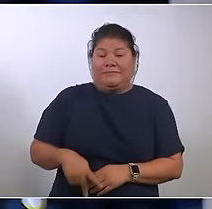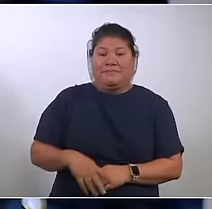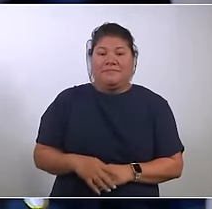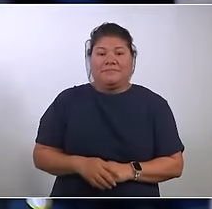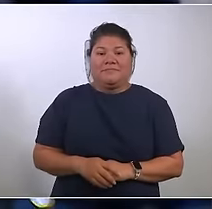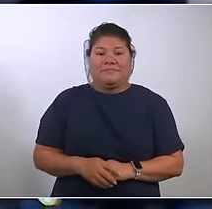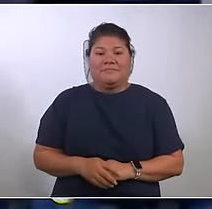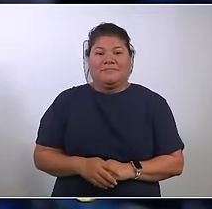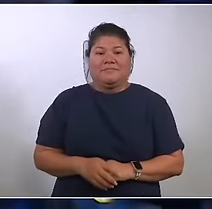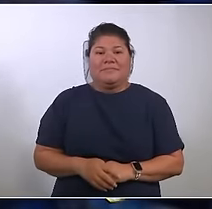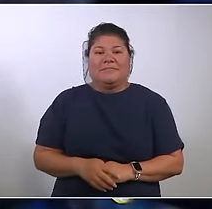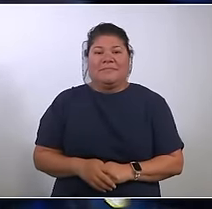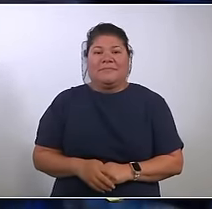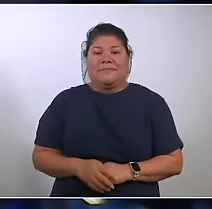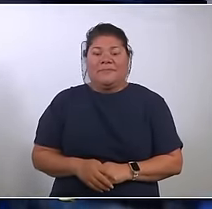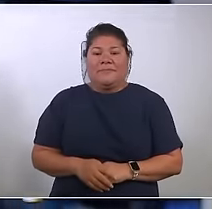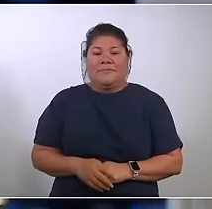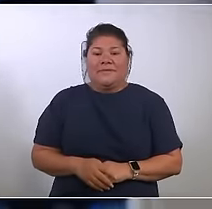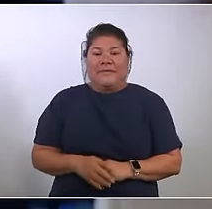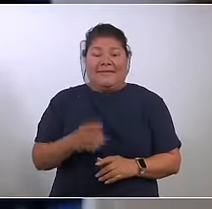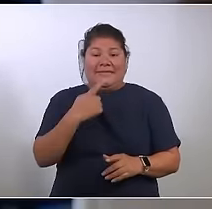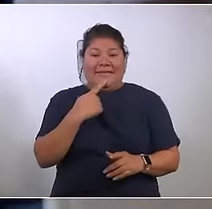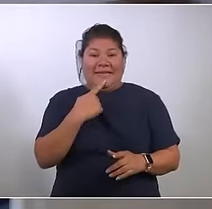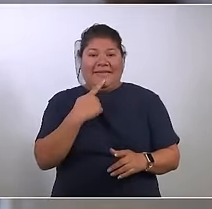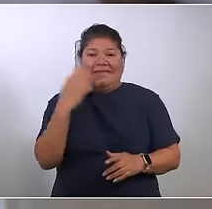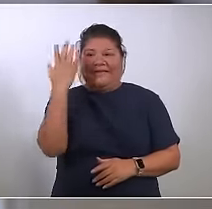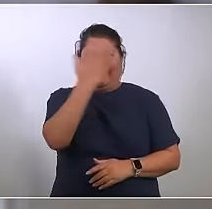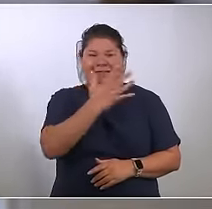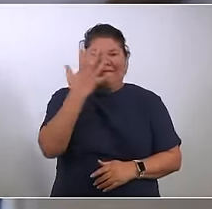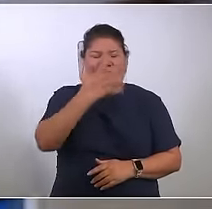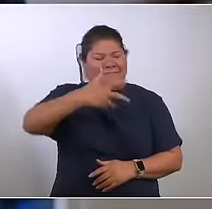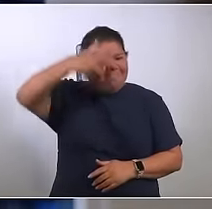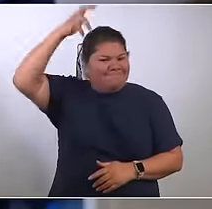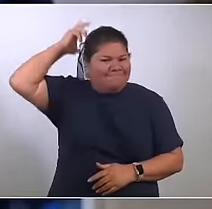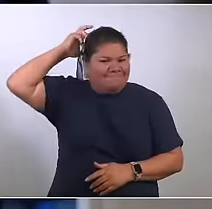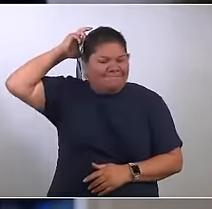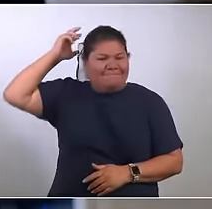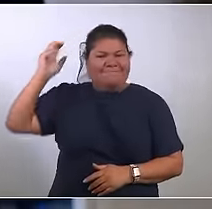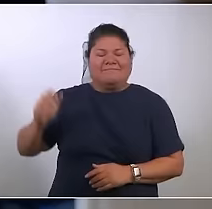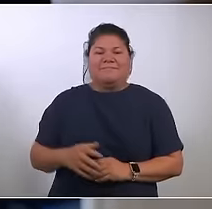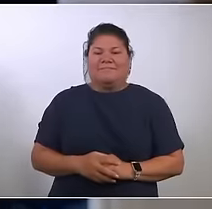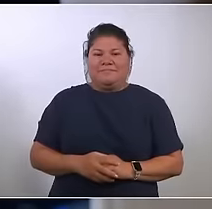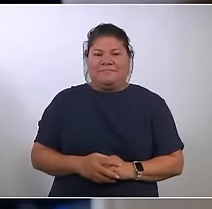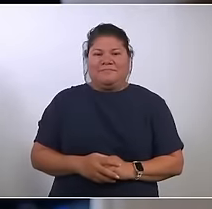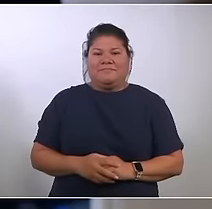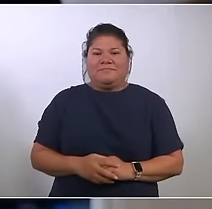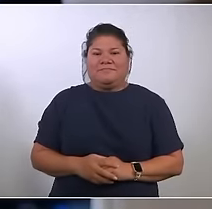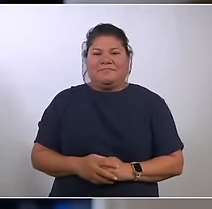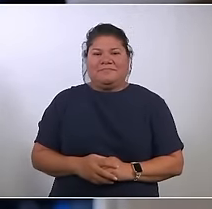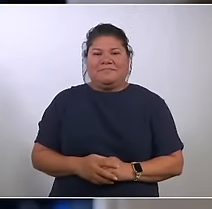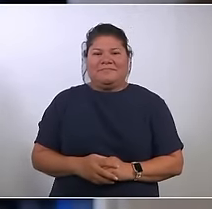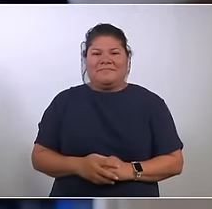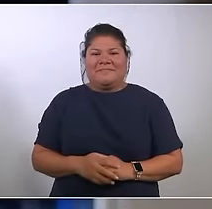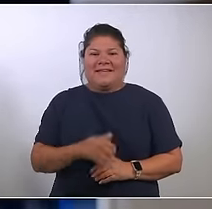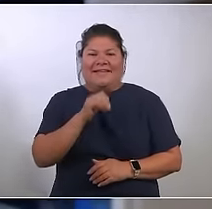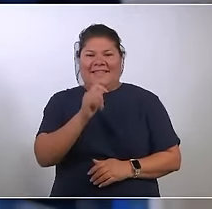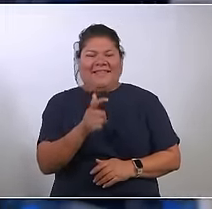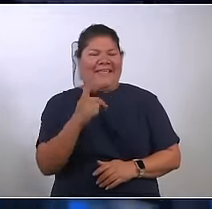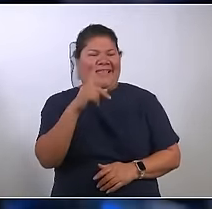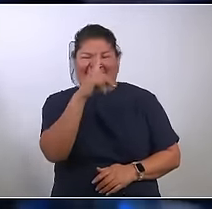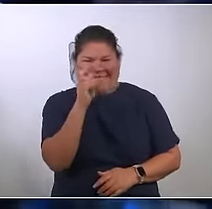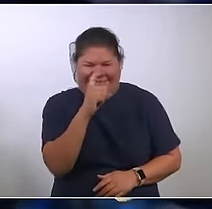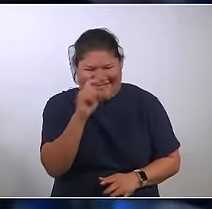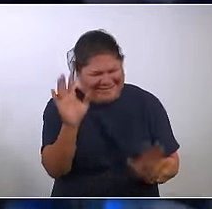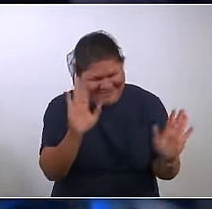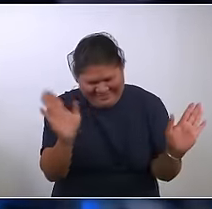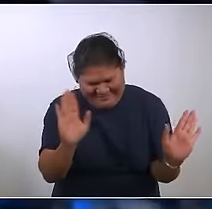hombres que declararon que David era rey. And it says that they had the face of a lion. Dice que tenían el rostro de un león. It wasn't that they were that ugly.